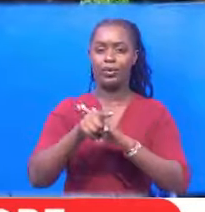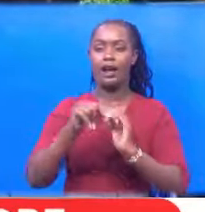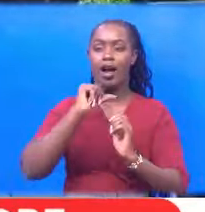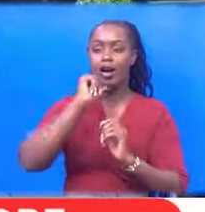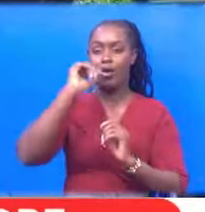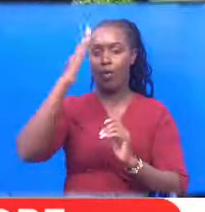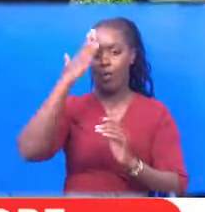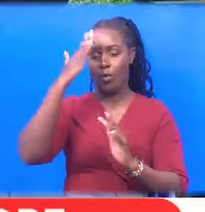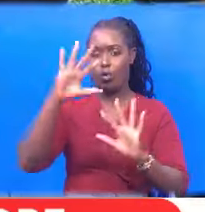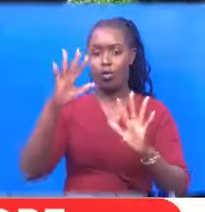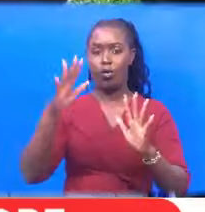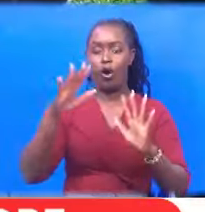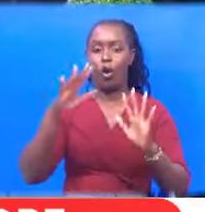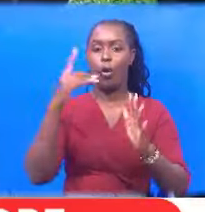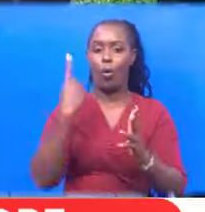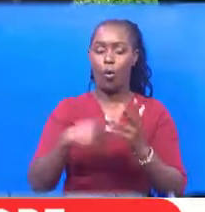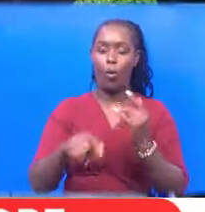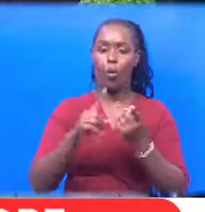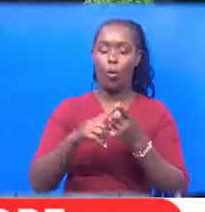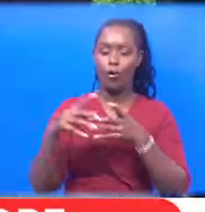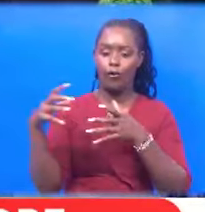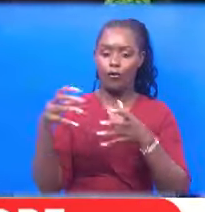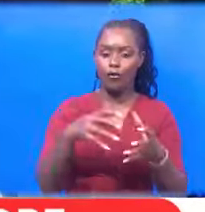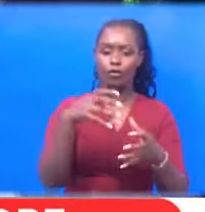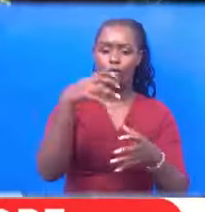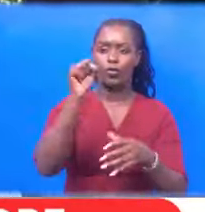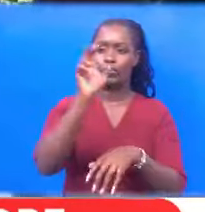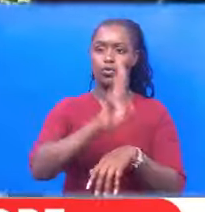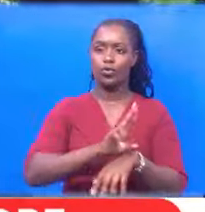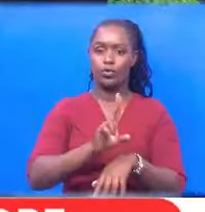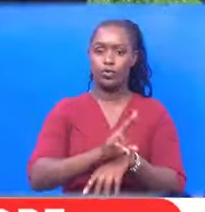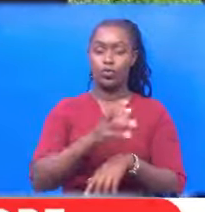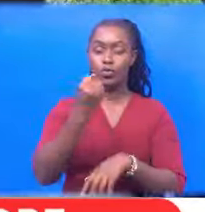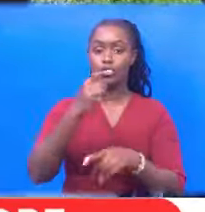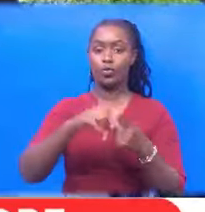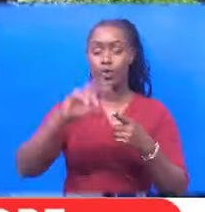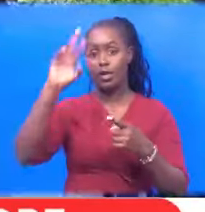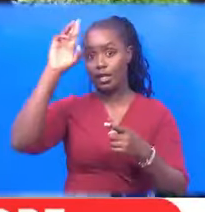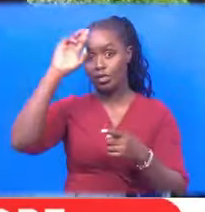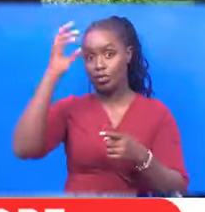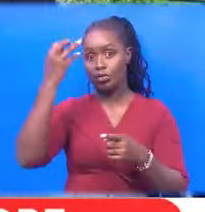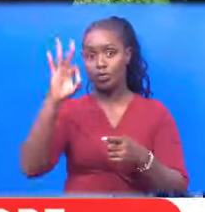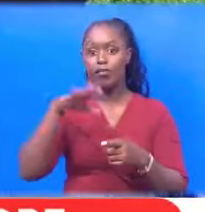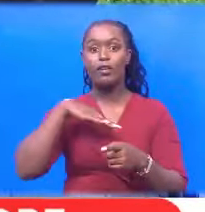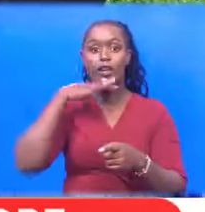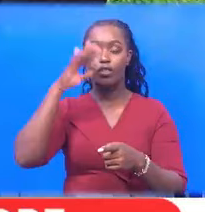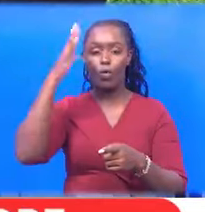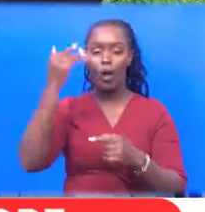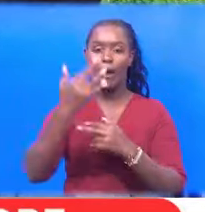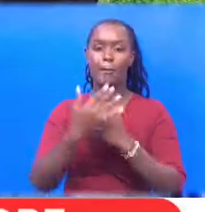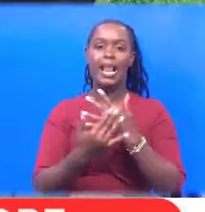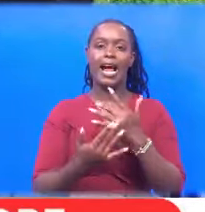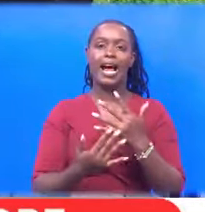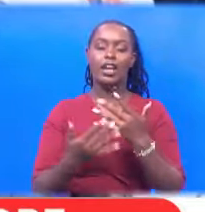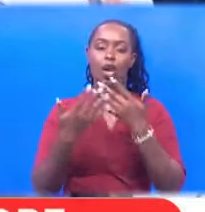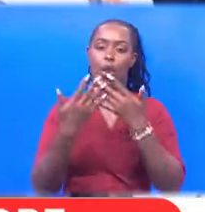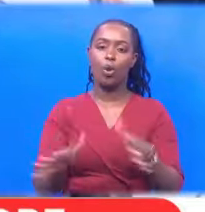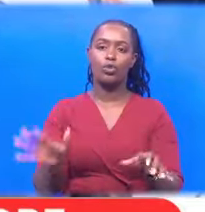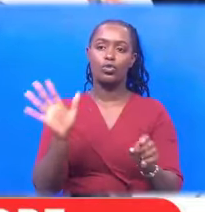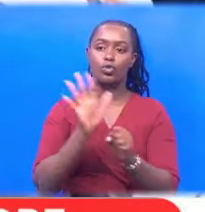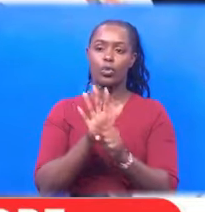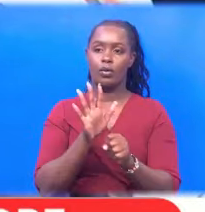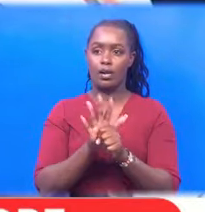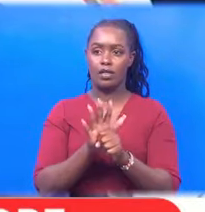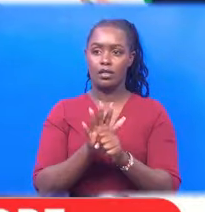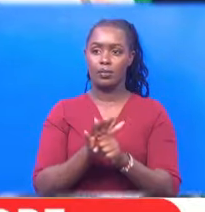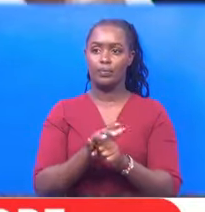that was there. So the cause of death is literally bleeding from that penetrative stab wound. The